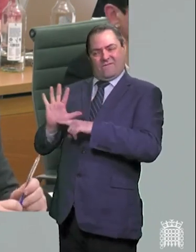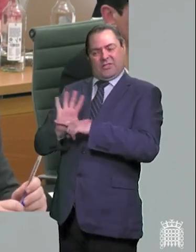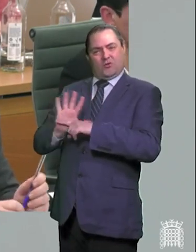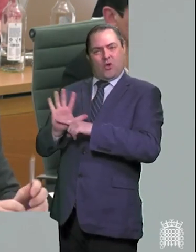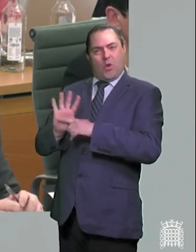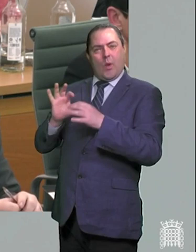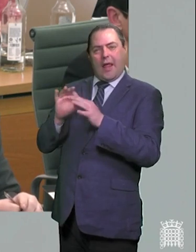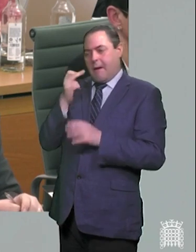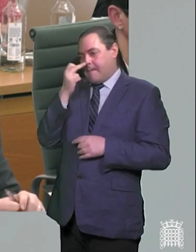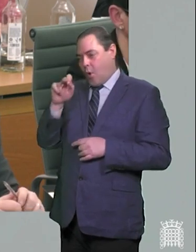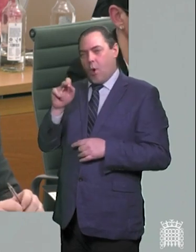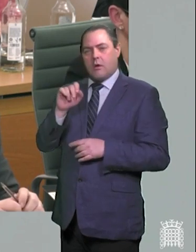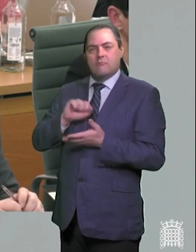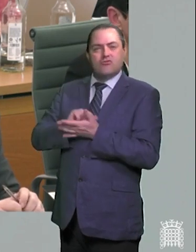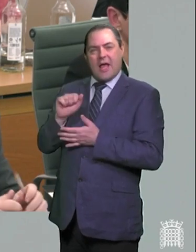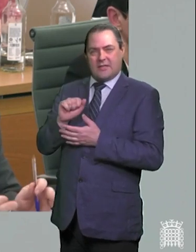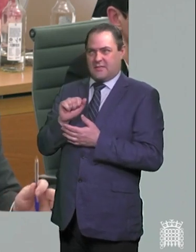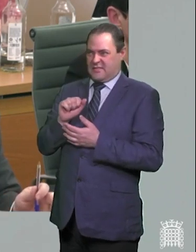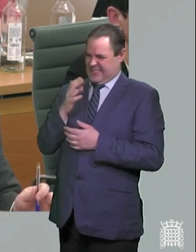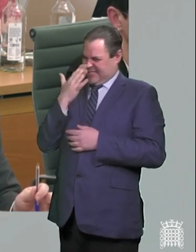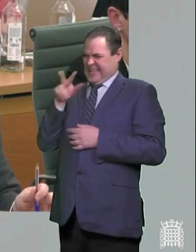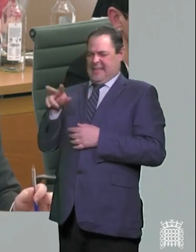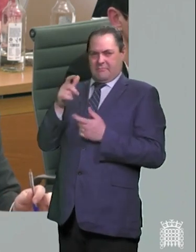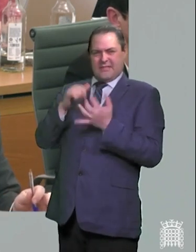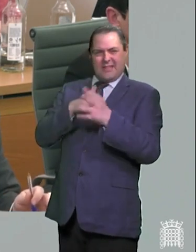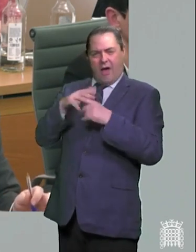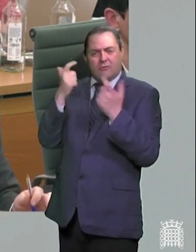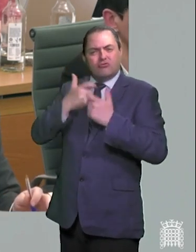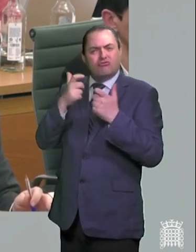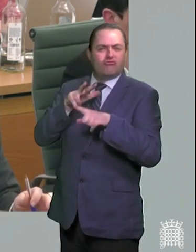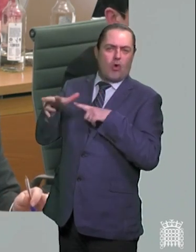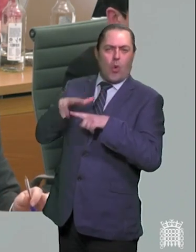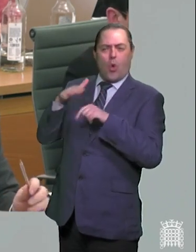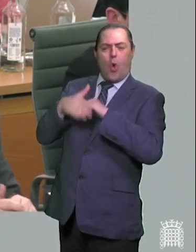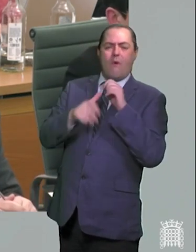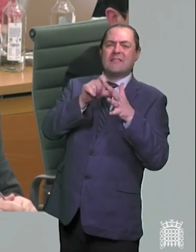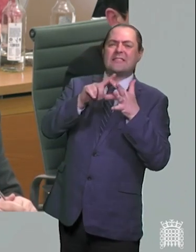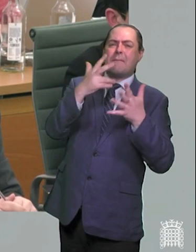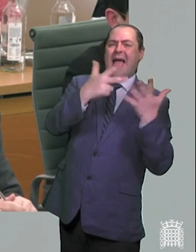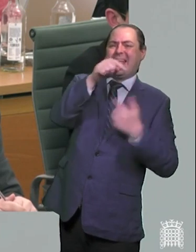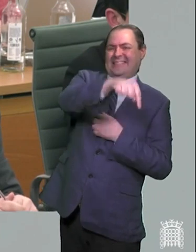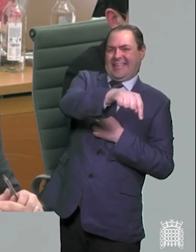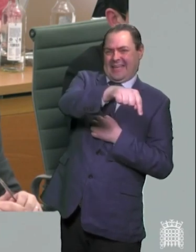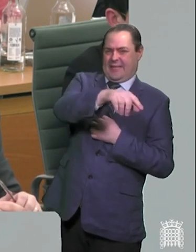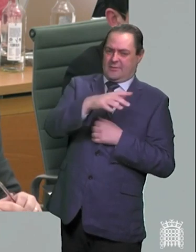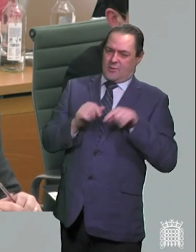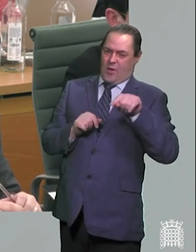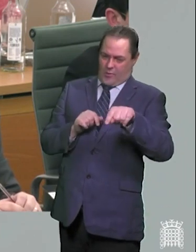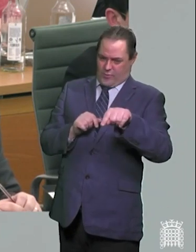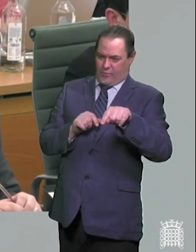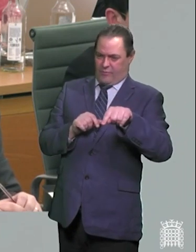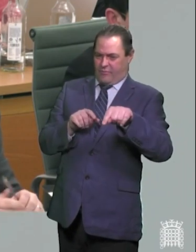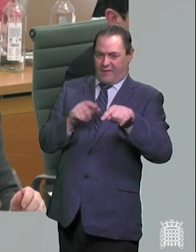conference where number 10 staff were seemingly joking about the gatherings on the 18th of December. At PMQs on the